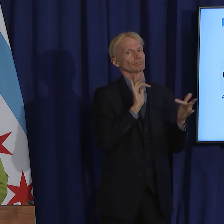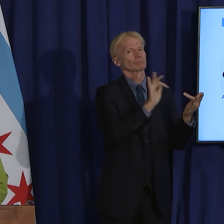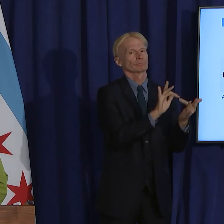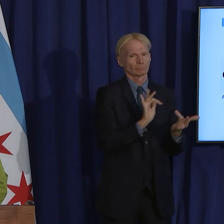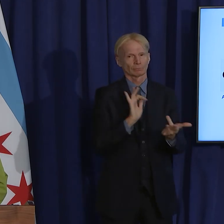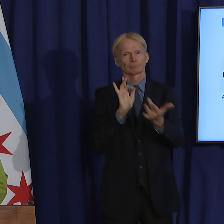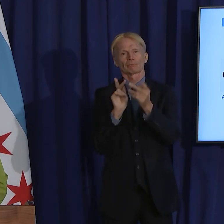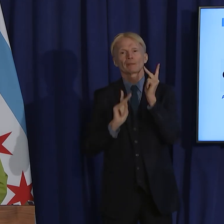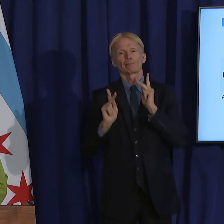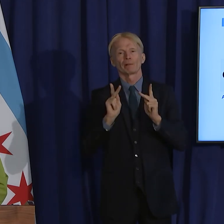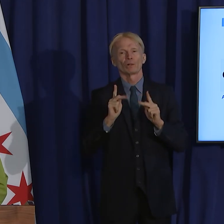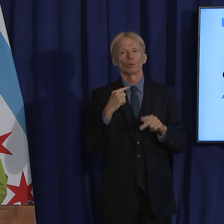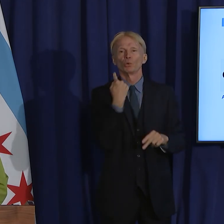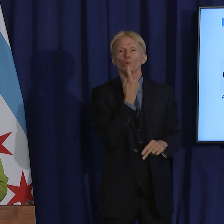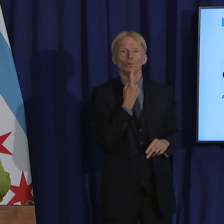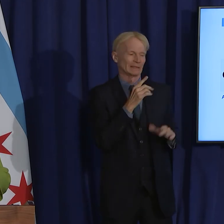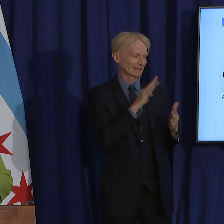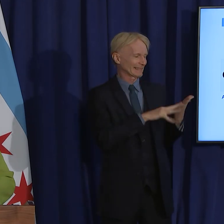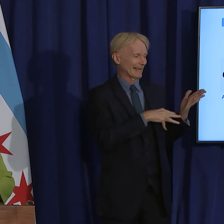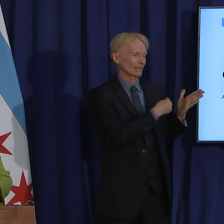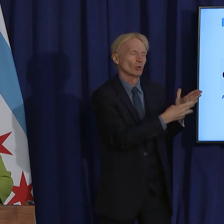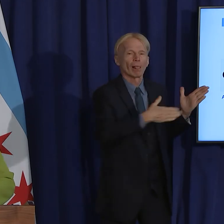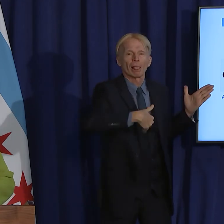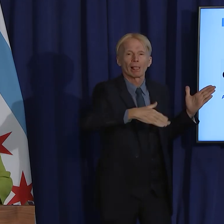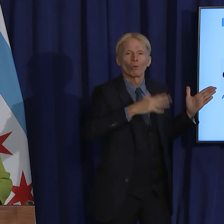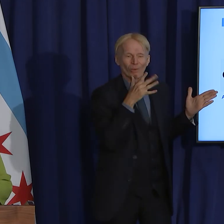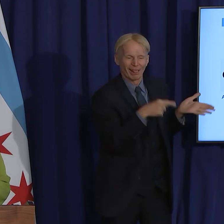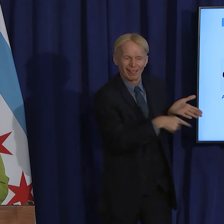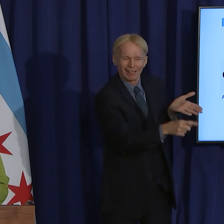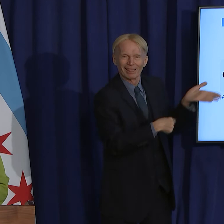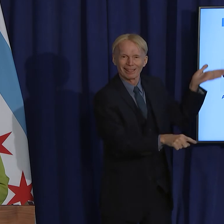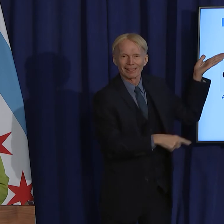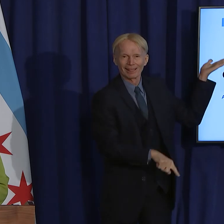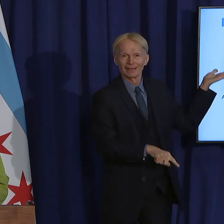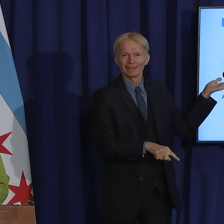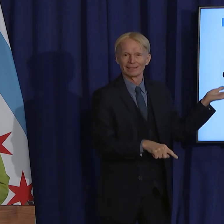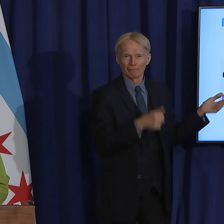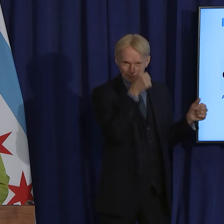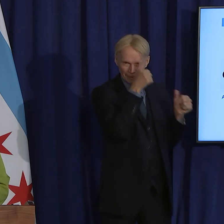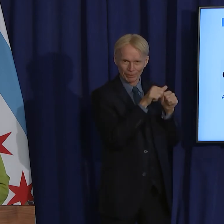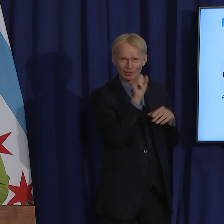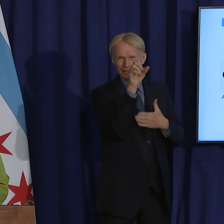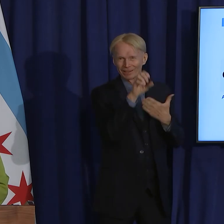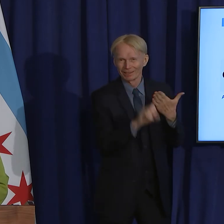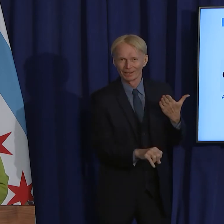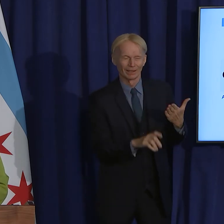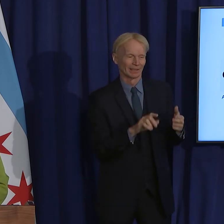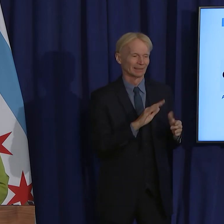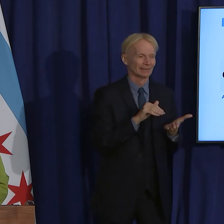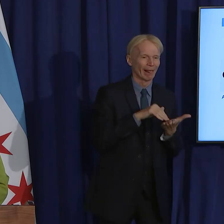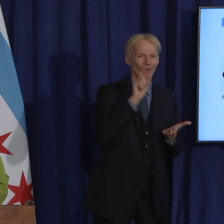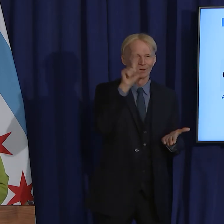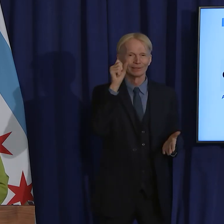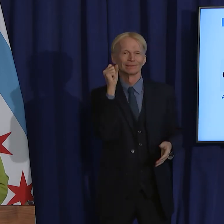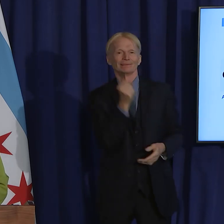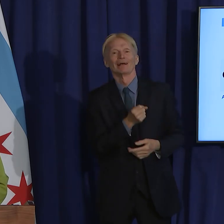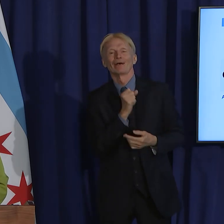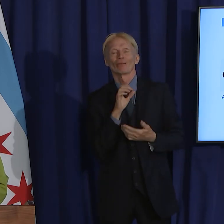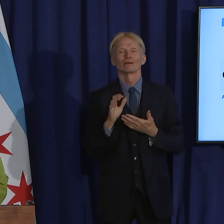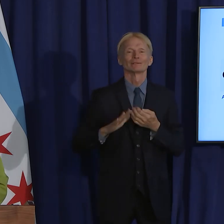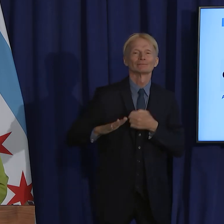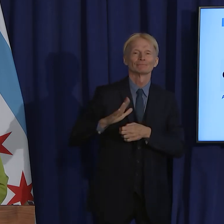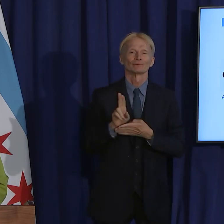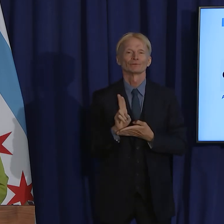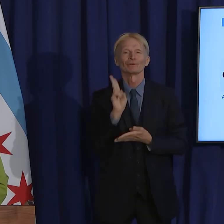who had J&J appointments scheduled in all of these settings that I was reading through, because we want to make sure we're